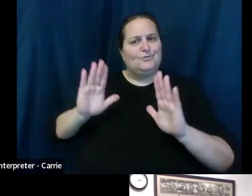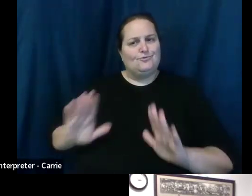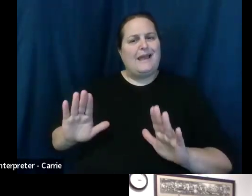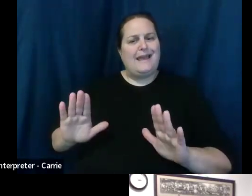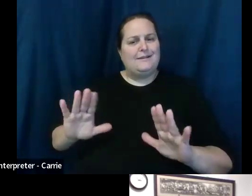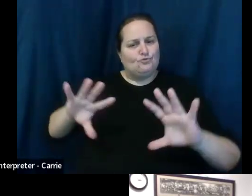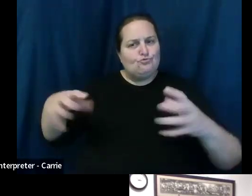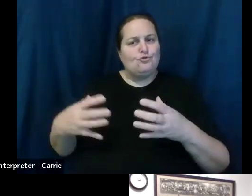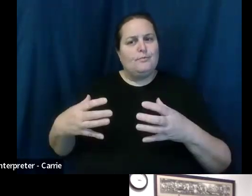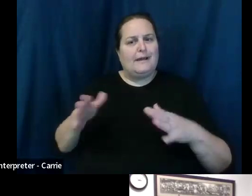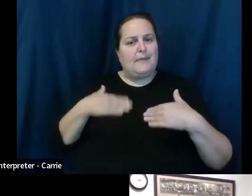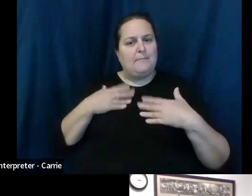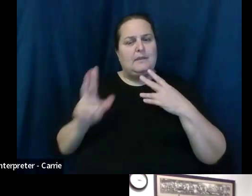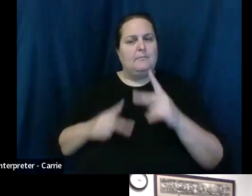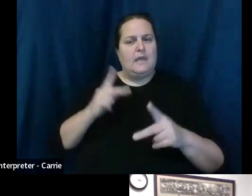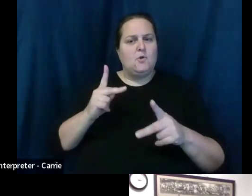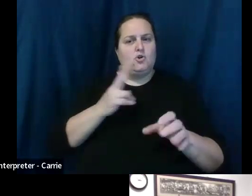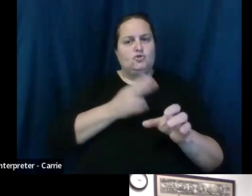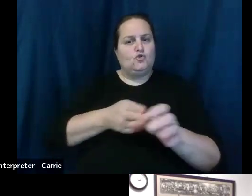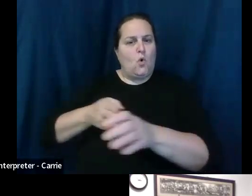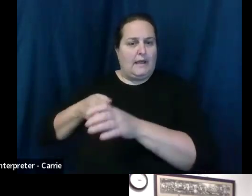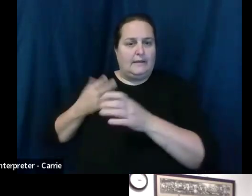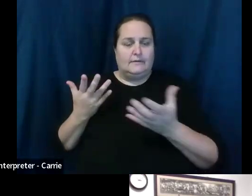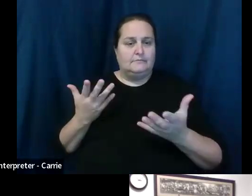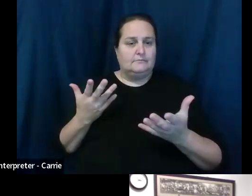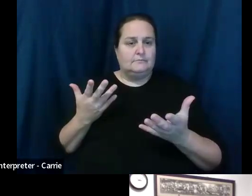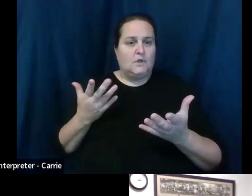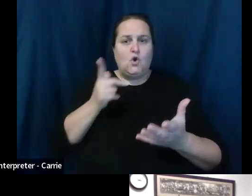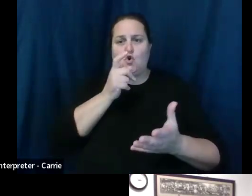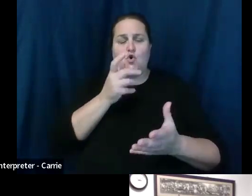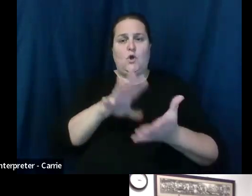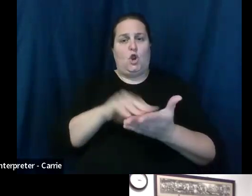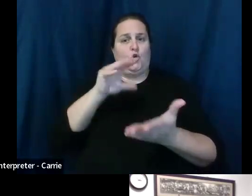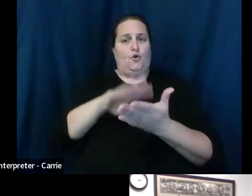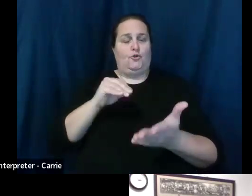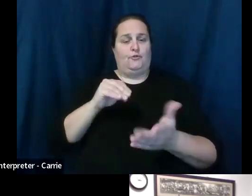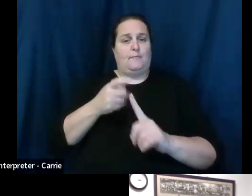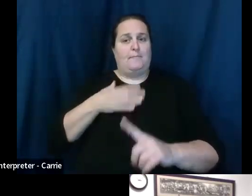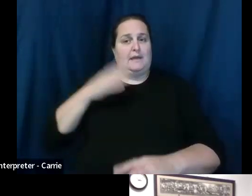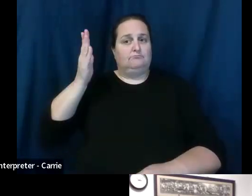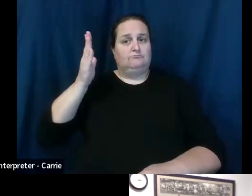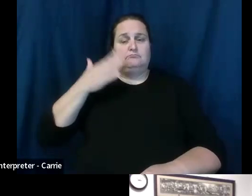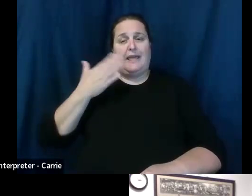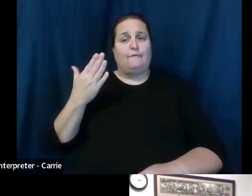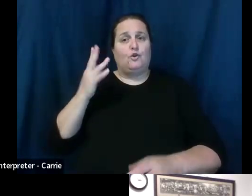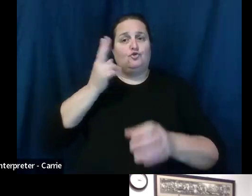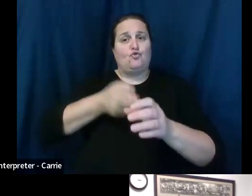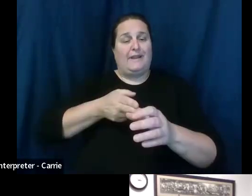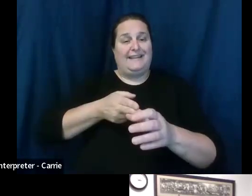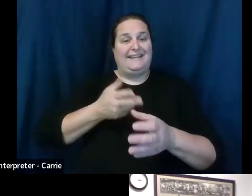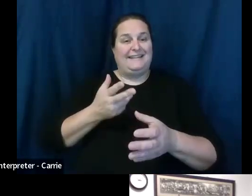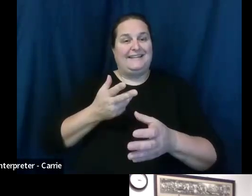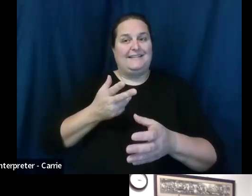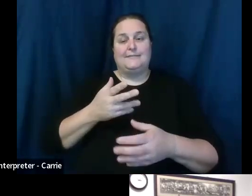reception. I'm so glad that we have people here who are getting stuff out of this. So thank you for coming. Thanks taking